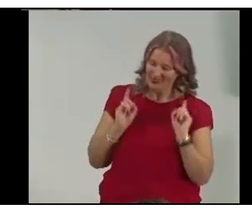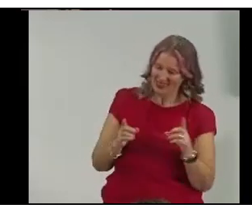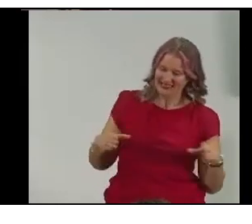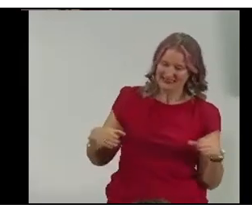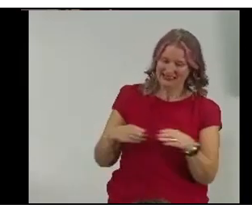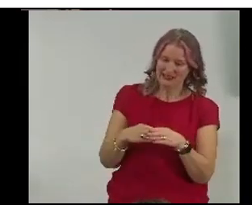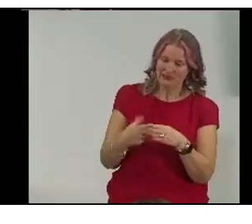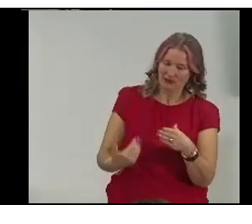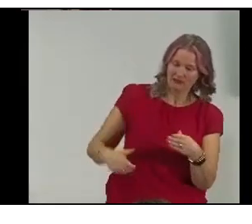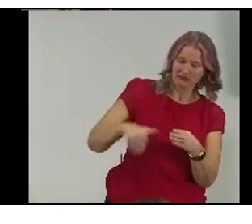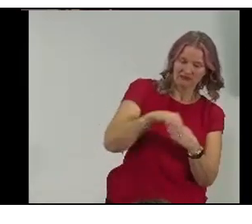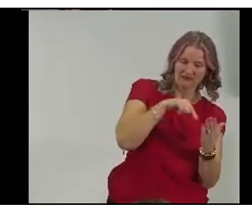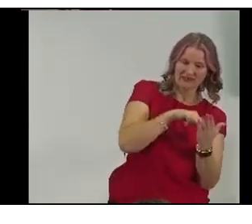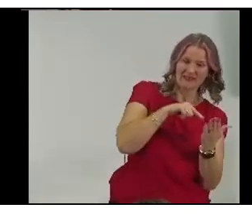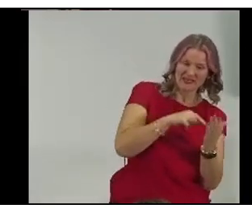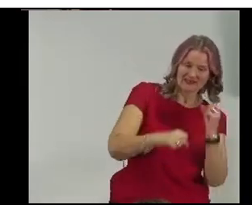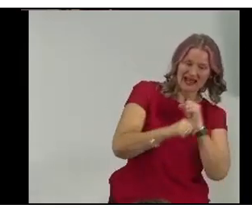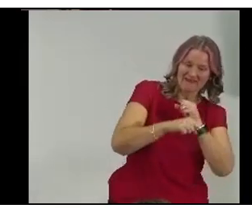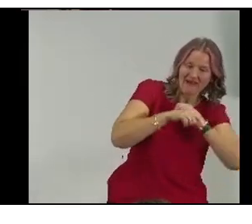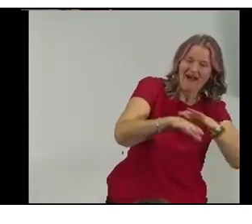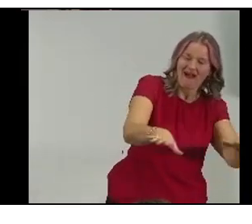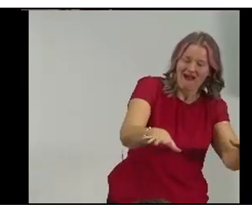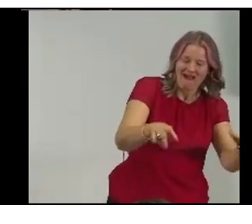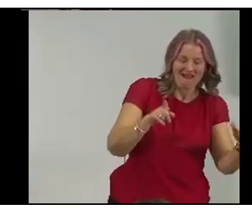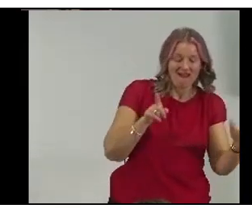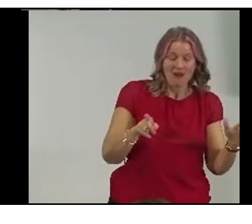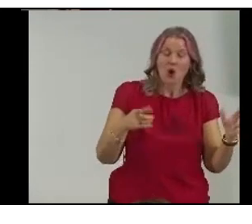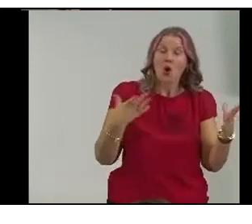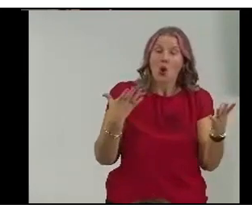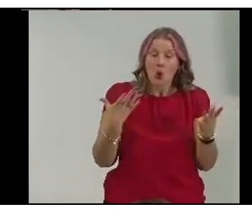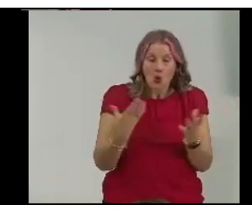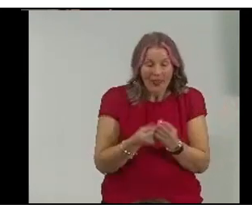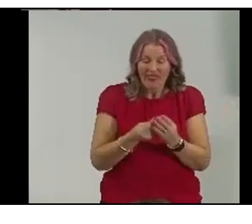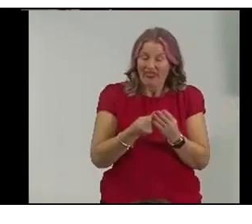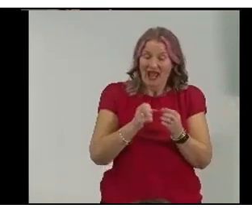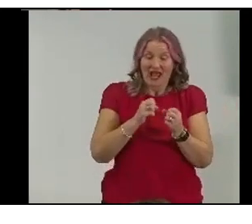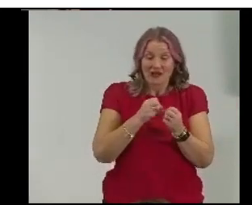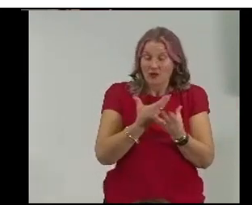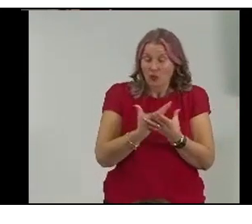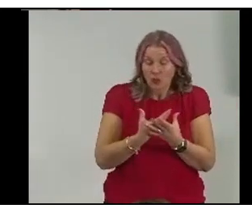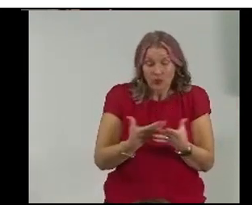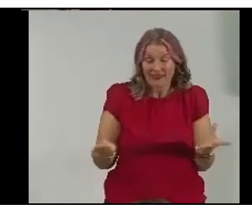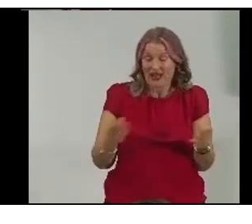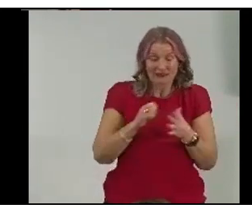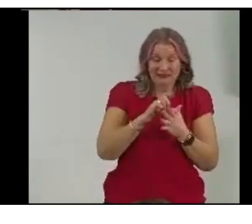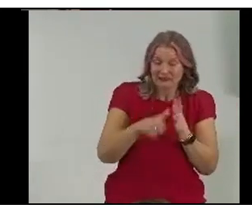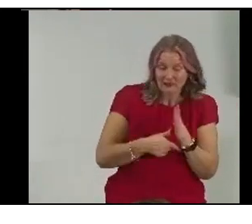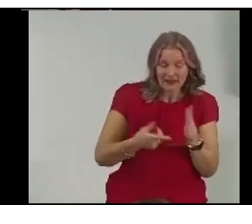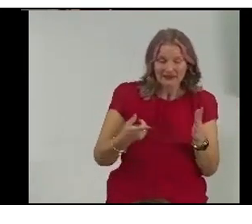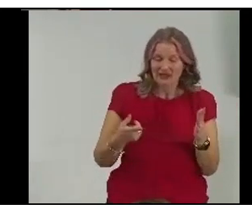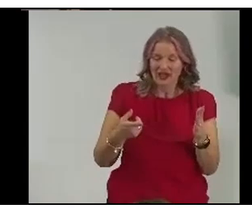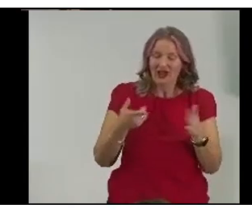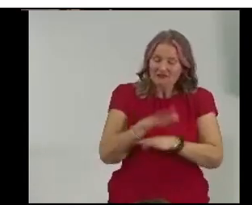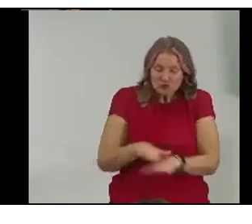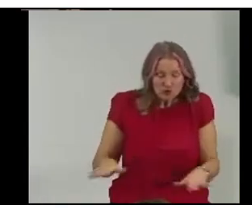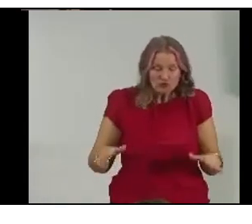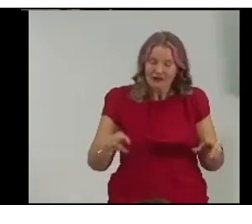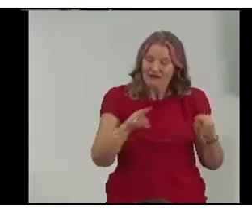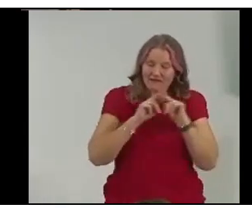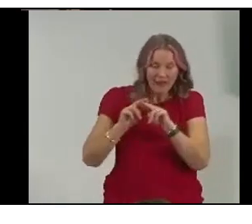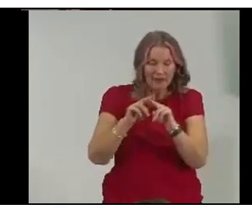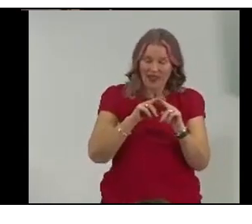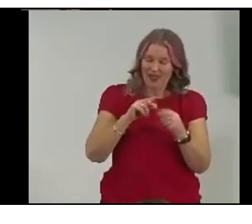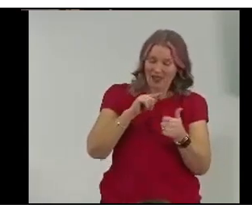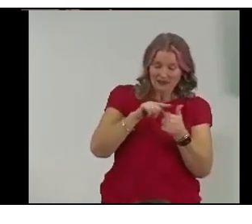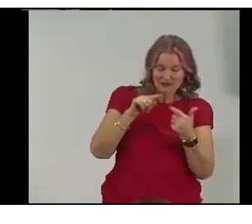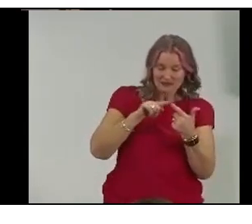and bring also the people with and without disabilities to work together. So we had kids, their families that were going to be